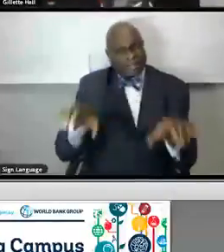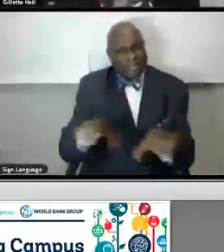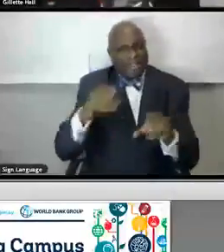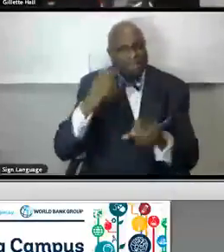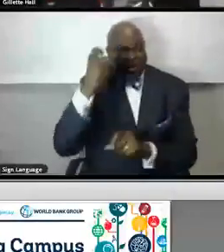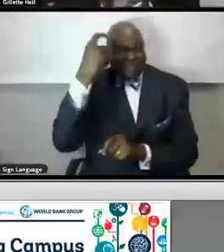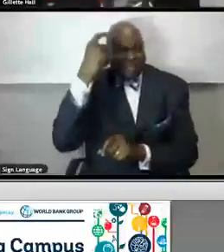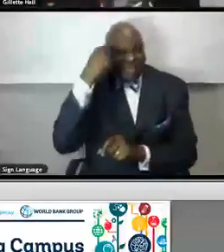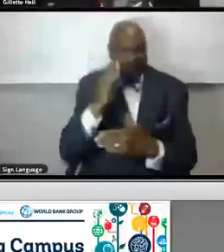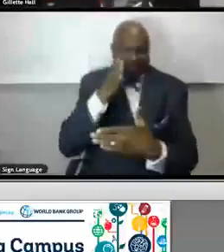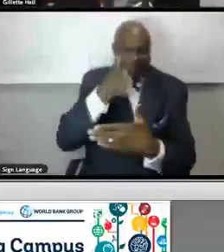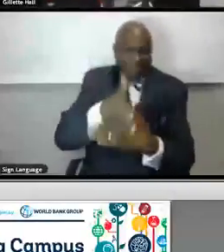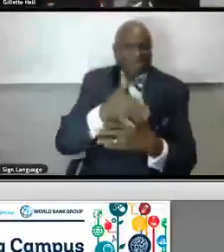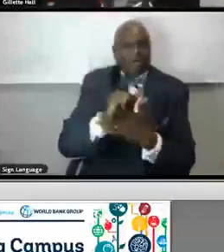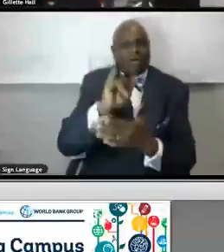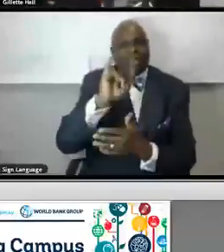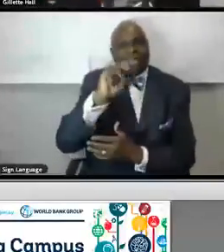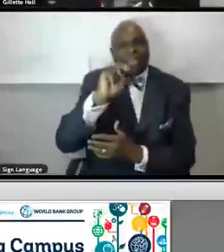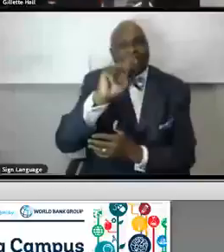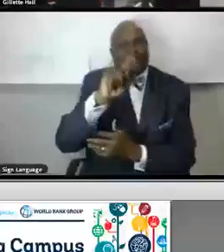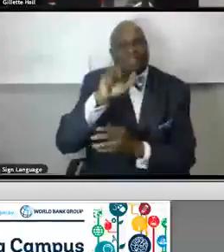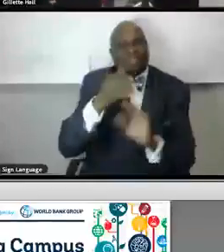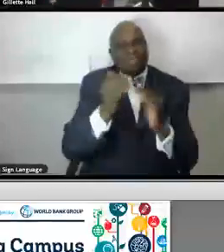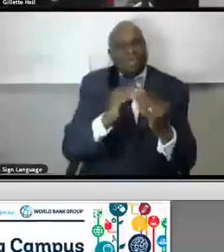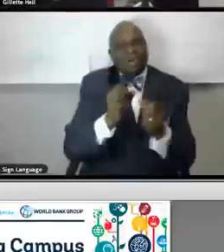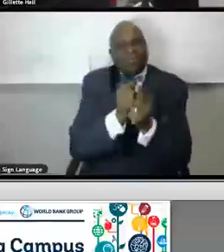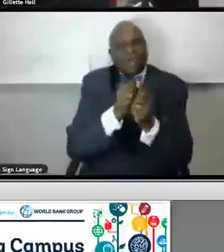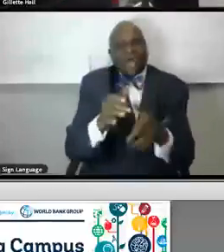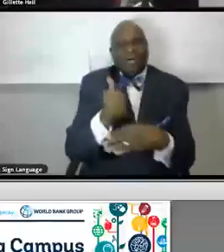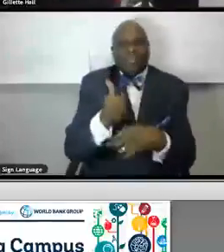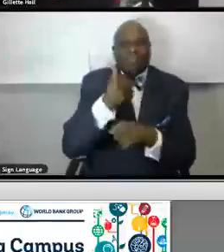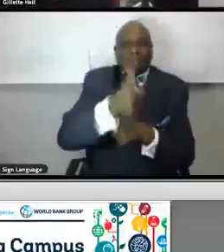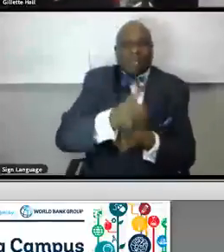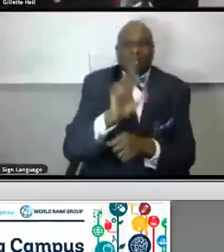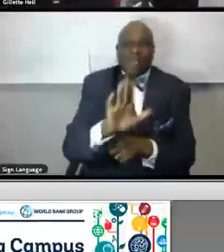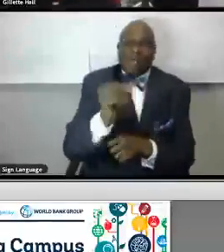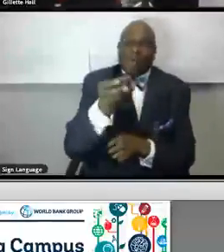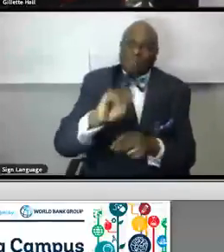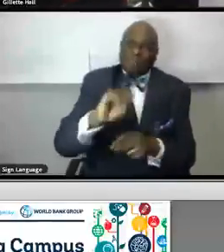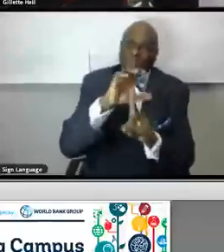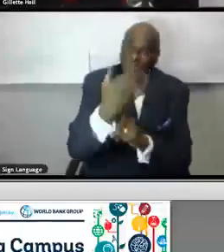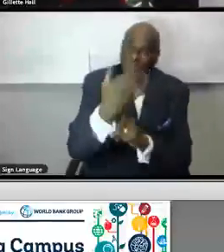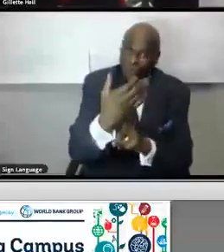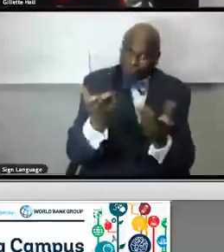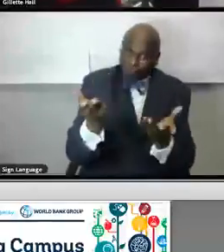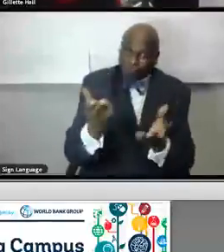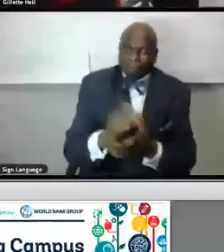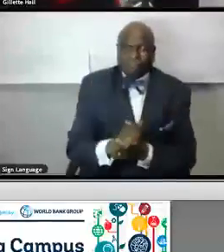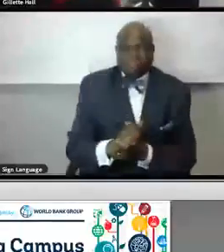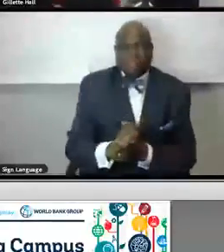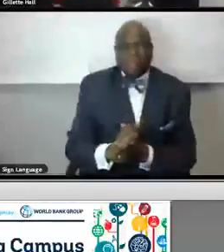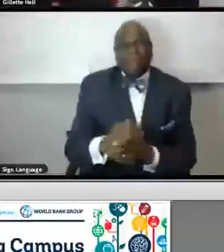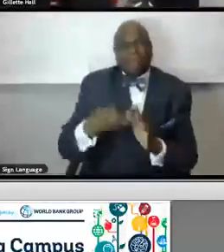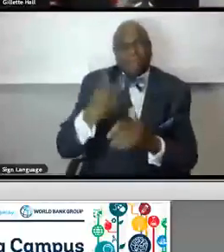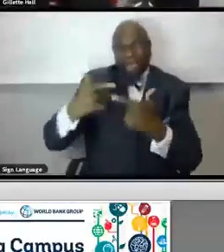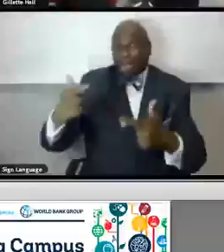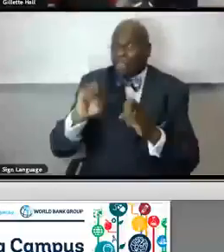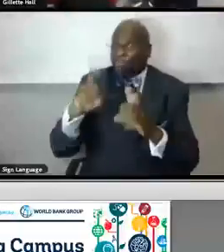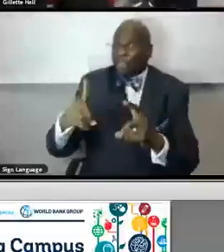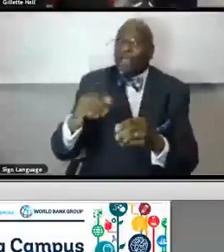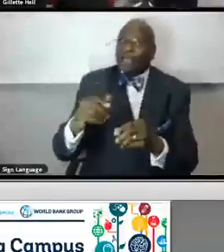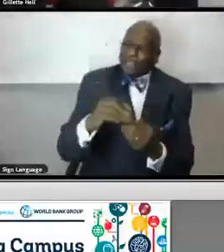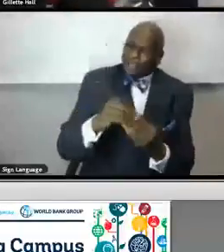government interventions on indigenous communities without threatening their own culture. Bilingual education goes some